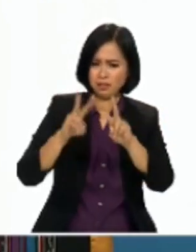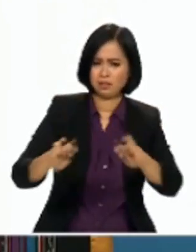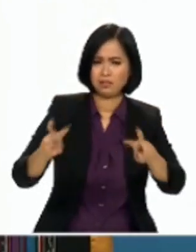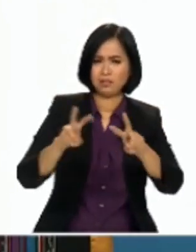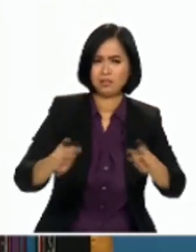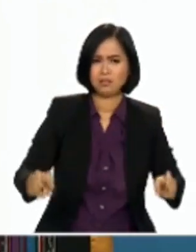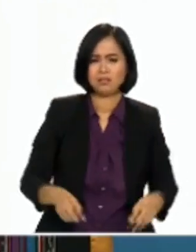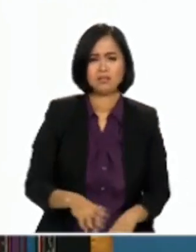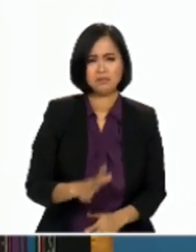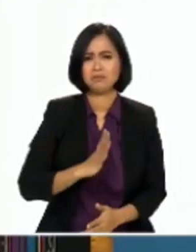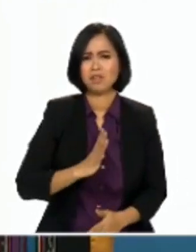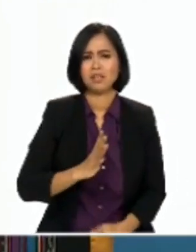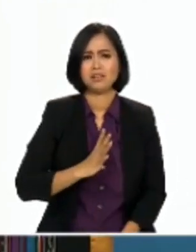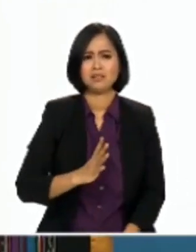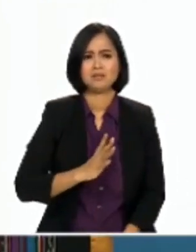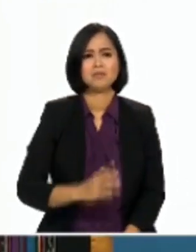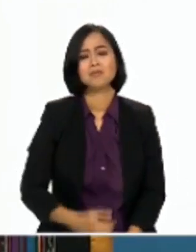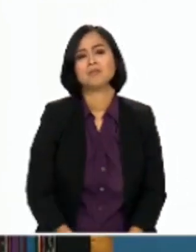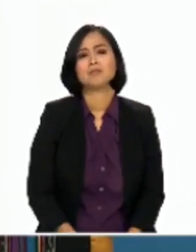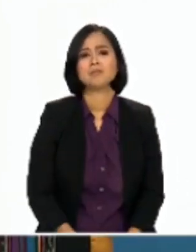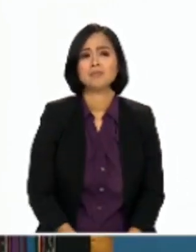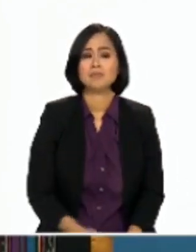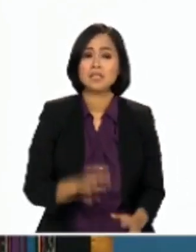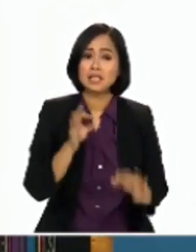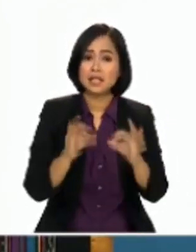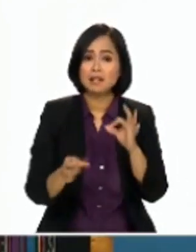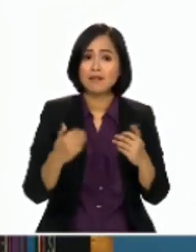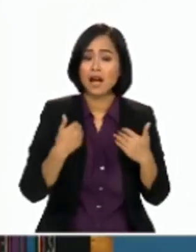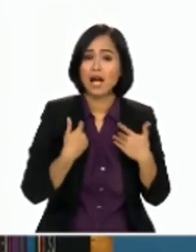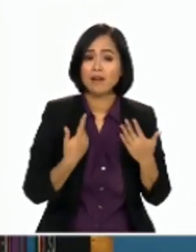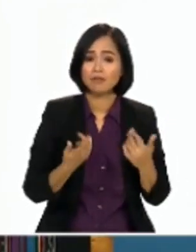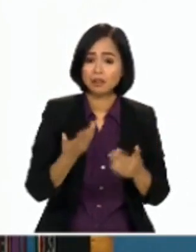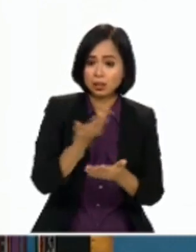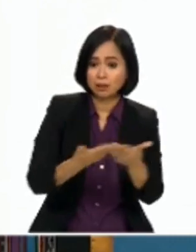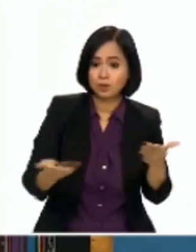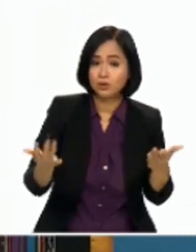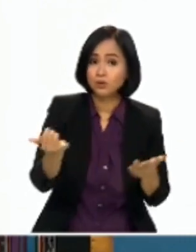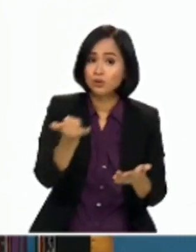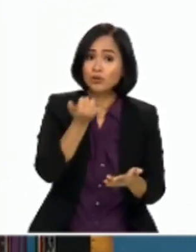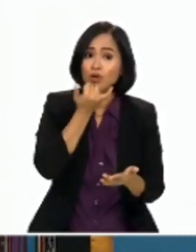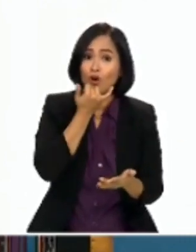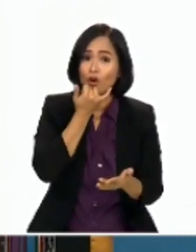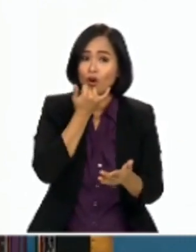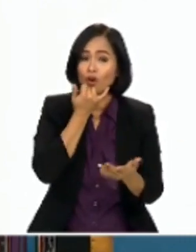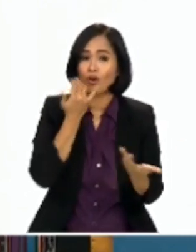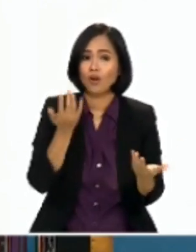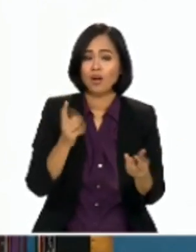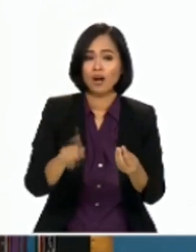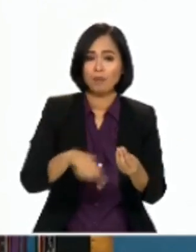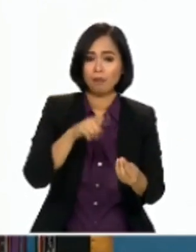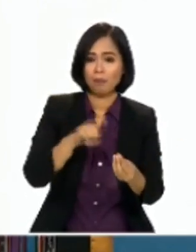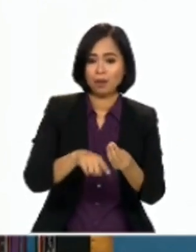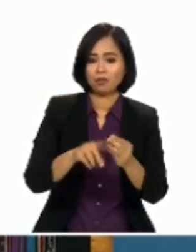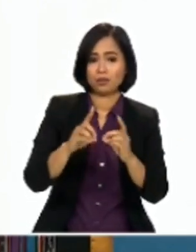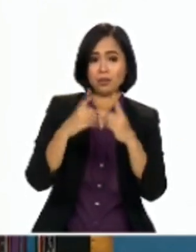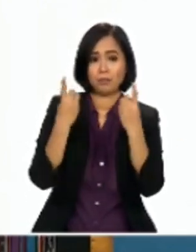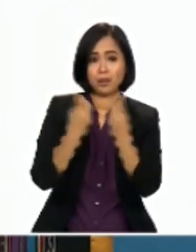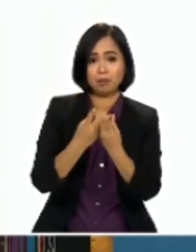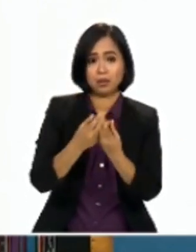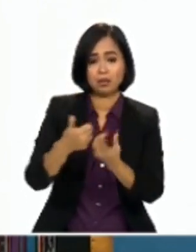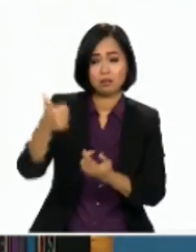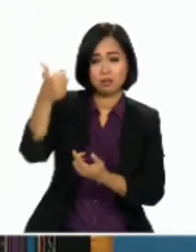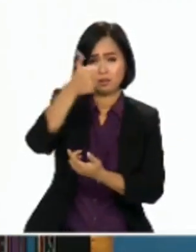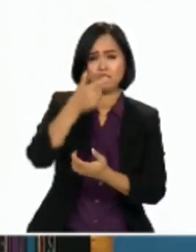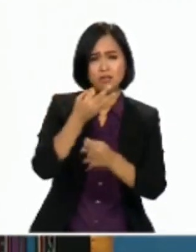take offense. If there is anything wrong in my department, the executive, you are free